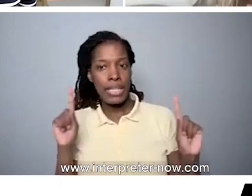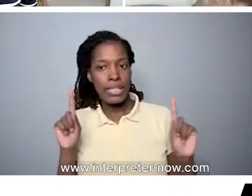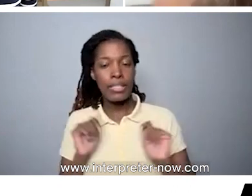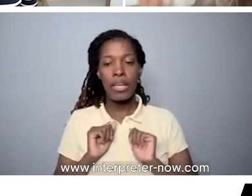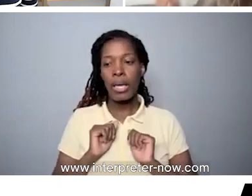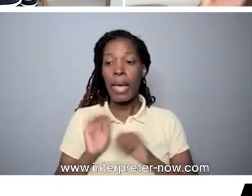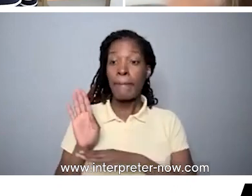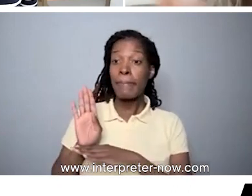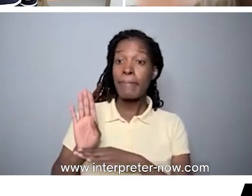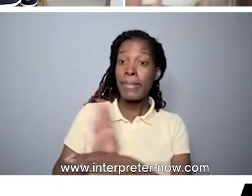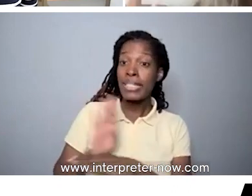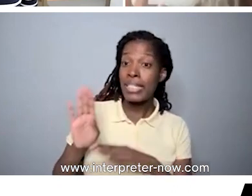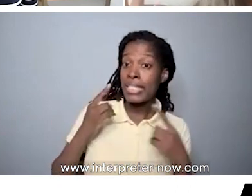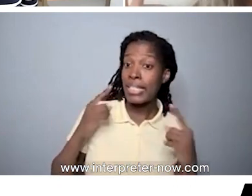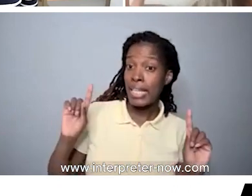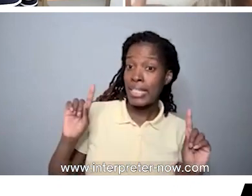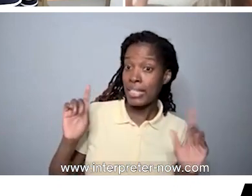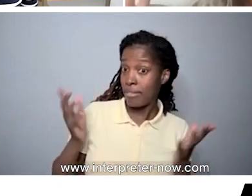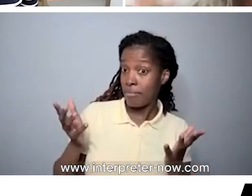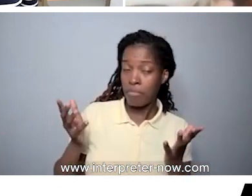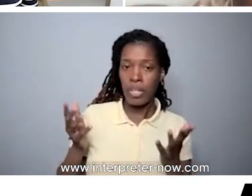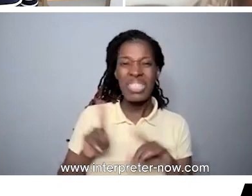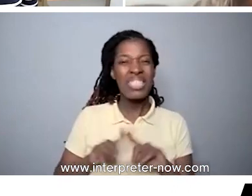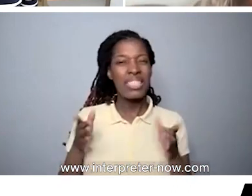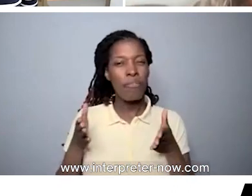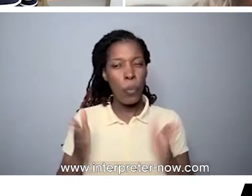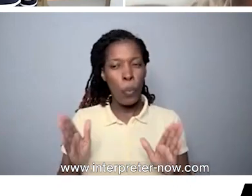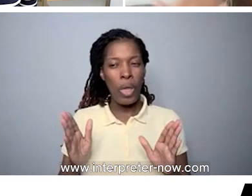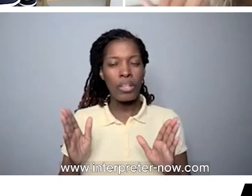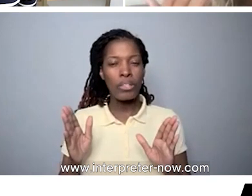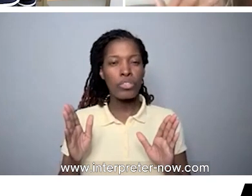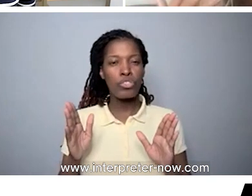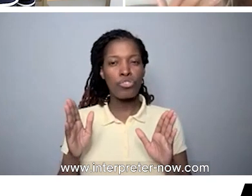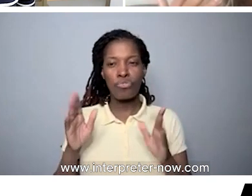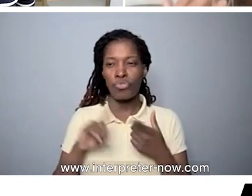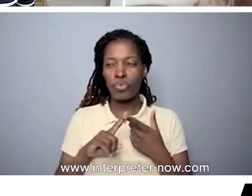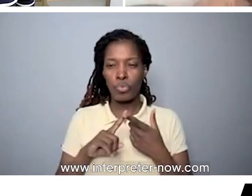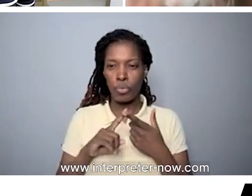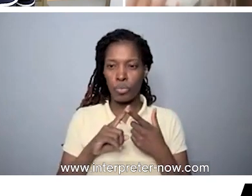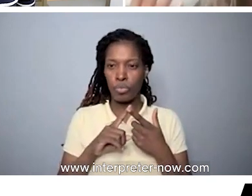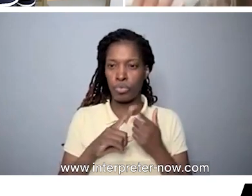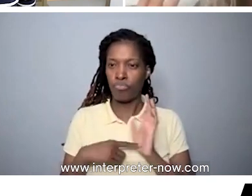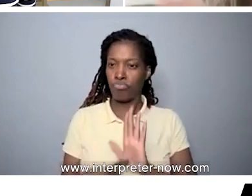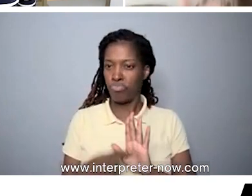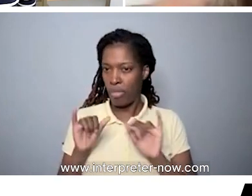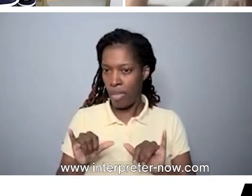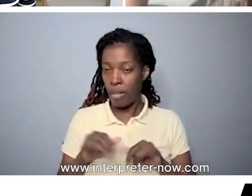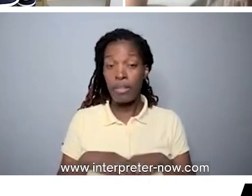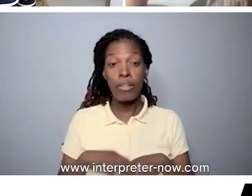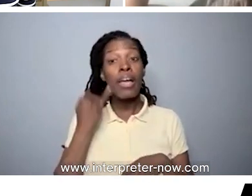example, when you have had an accomplishment this week, you could send out a note to the team,